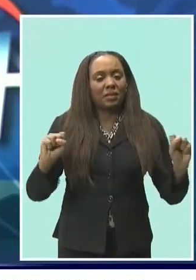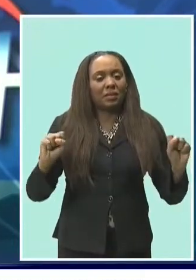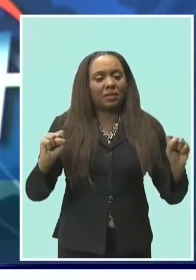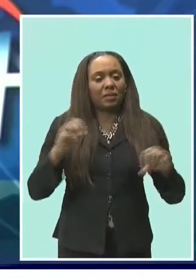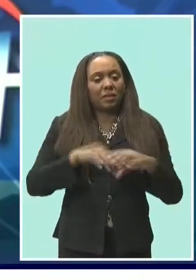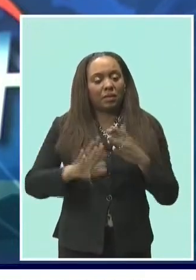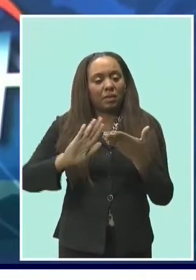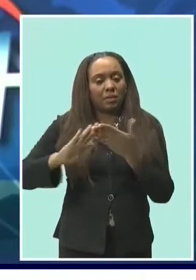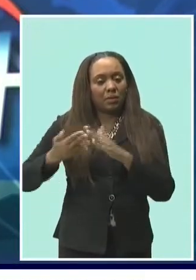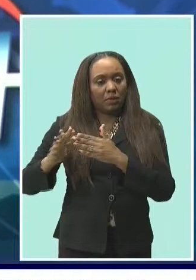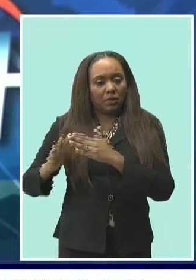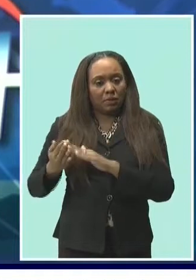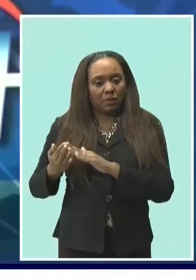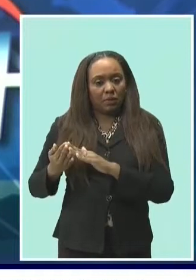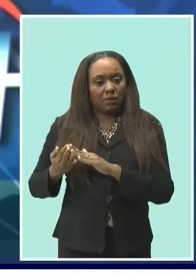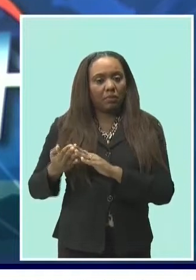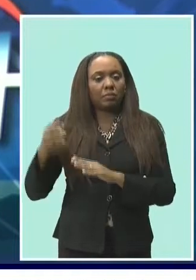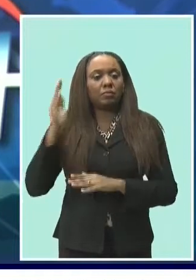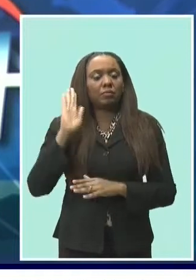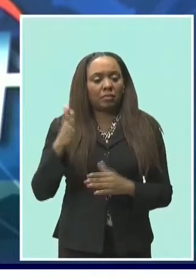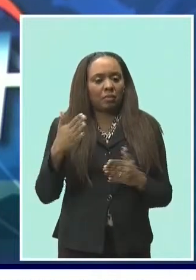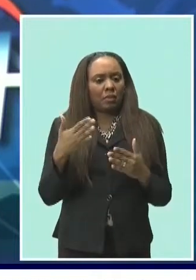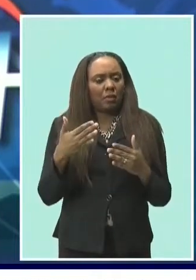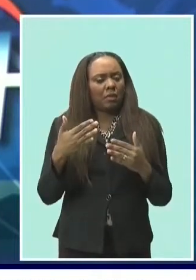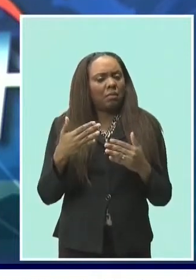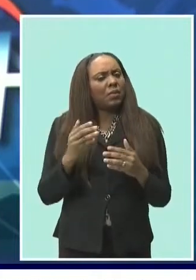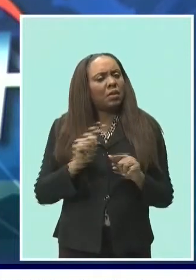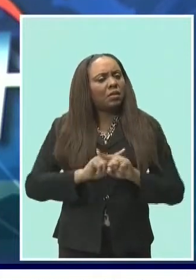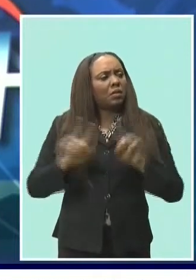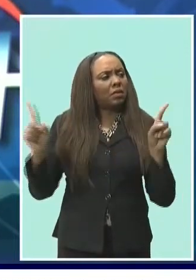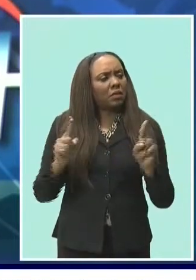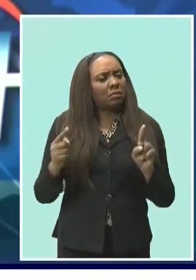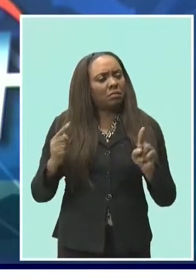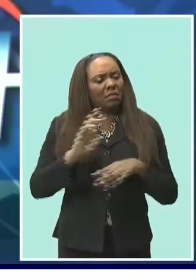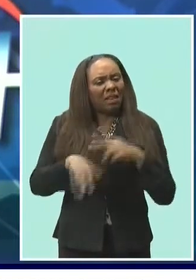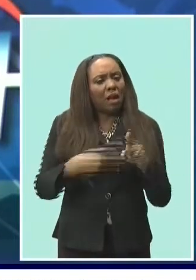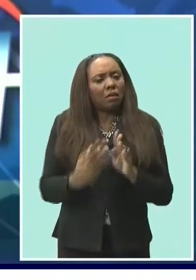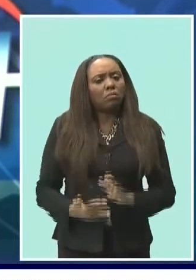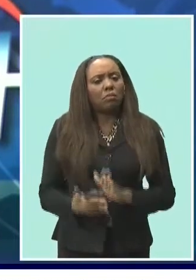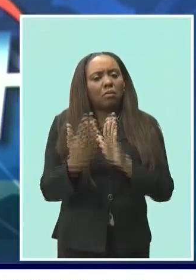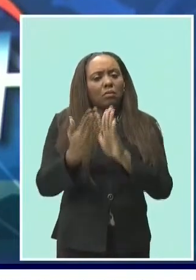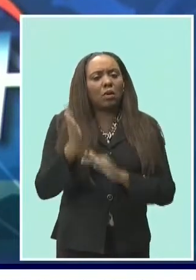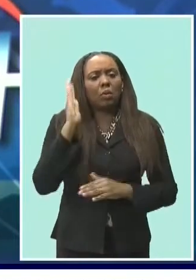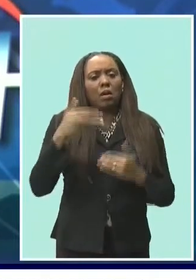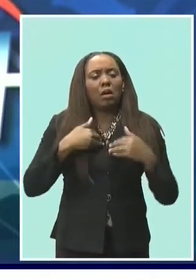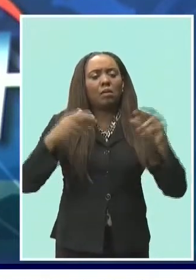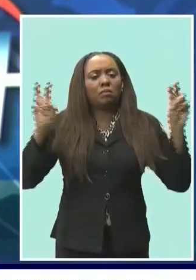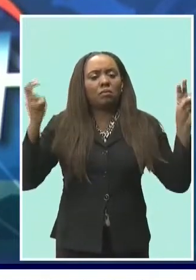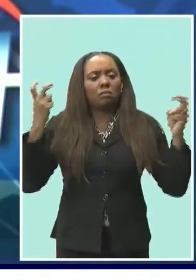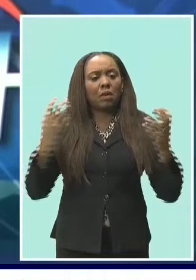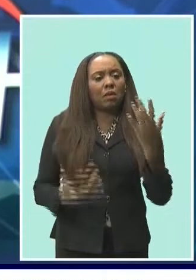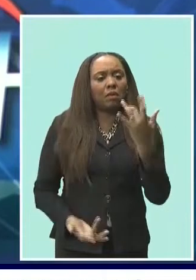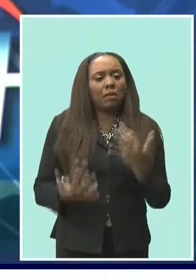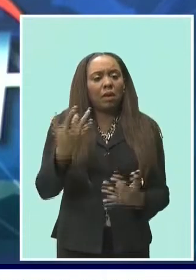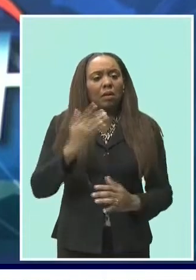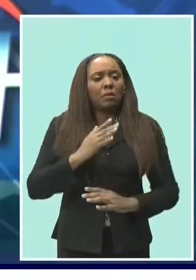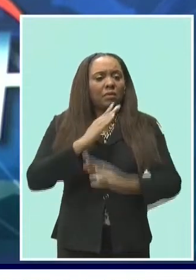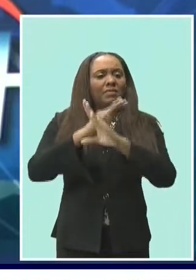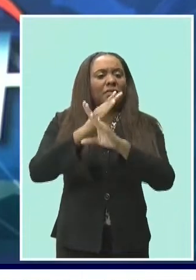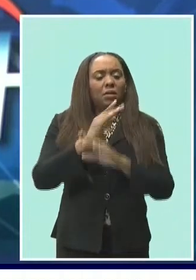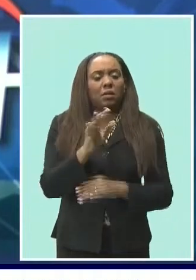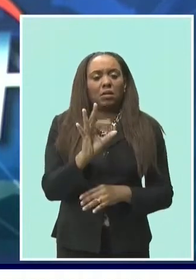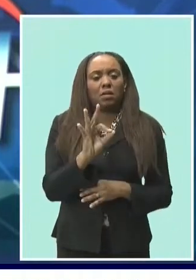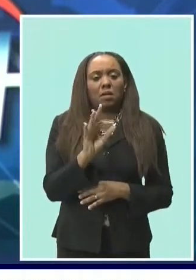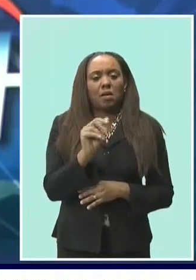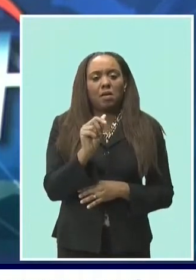community. This time, it will be adopting a holistic approach when it hosts a fire prevention fair set for July 19th at the Bushall